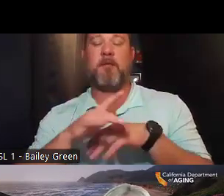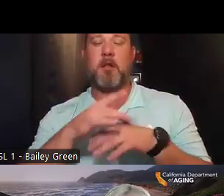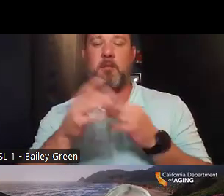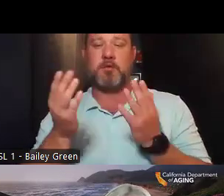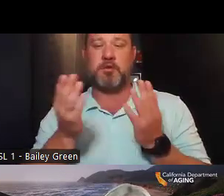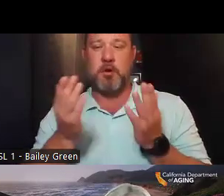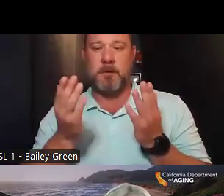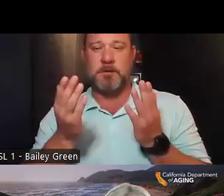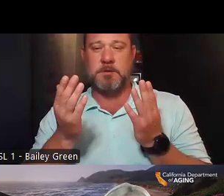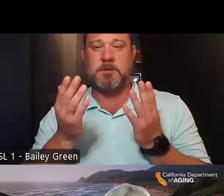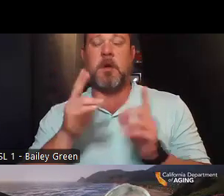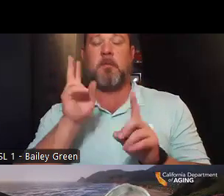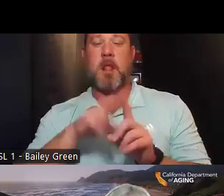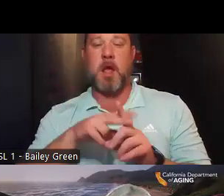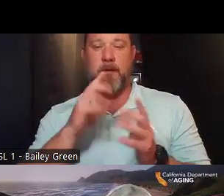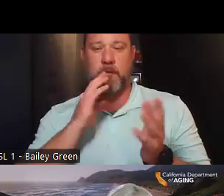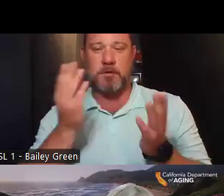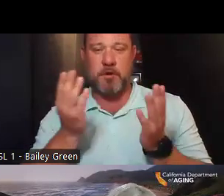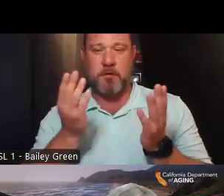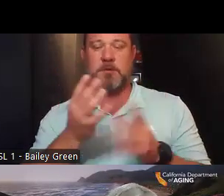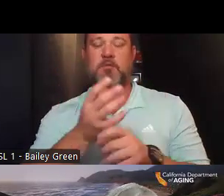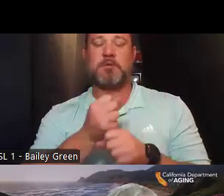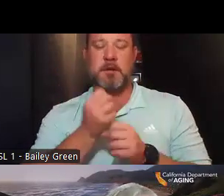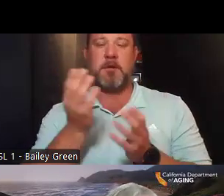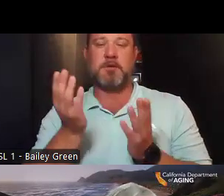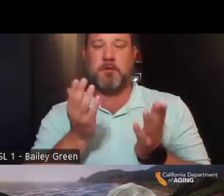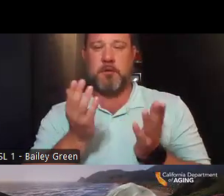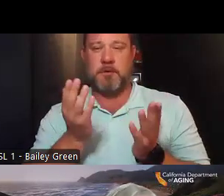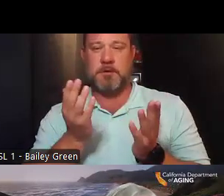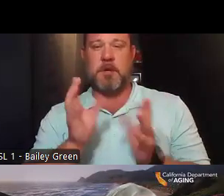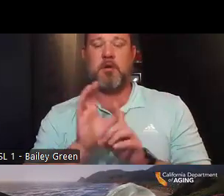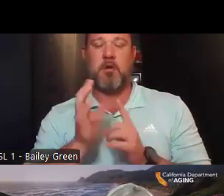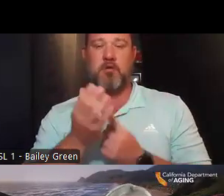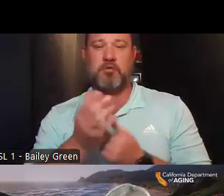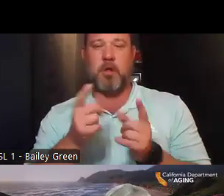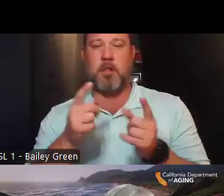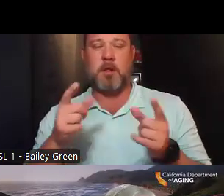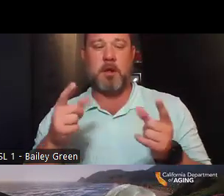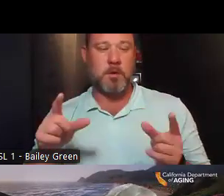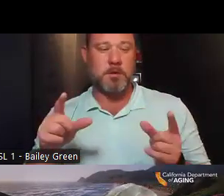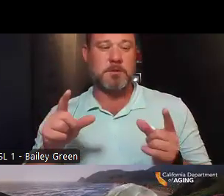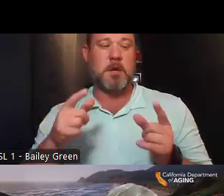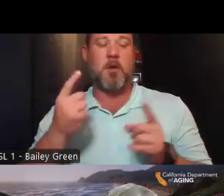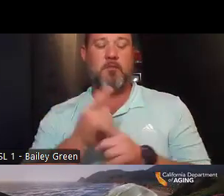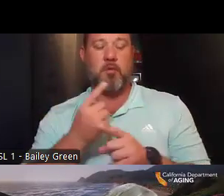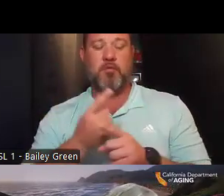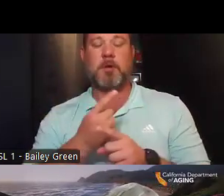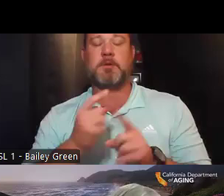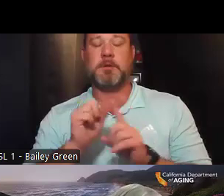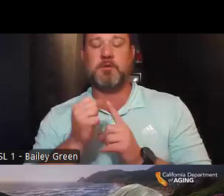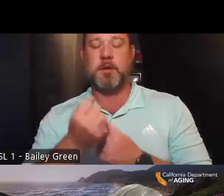services, applying for services, and receiving services in culturally and linguistically appropriate